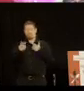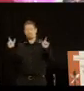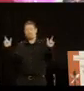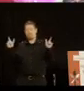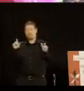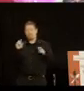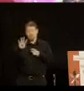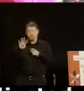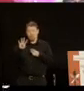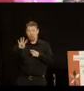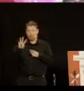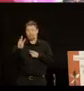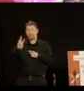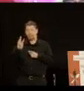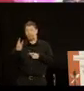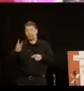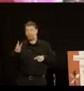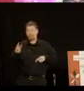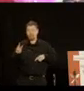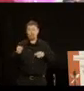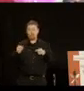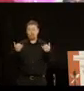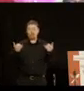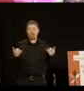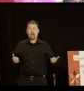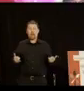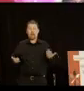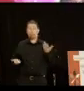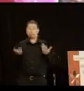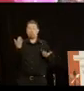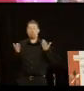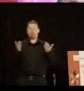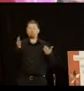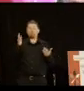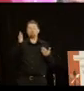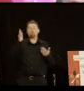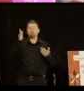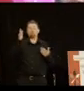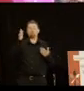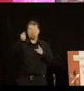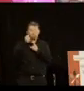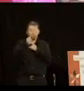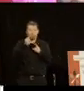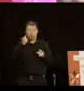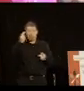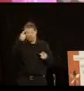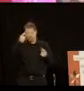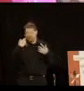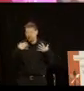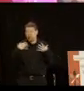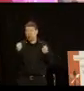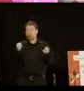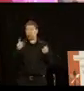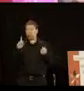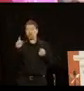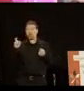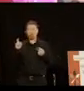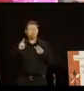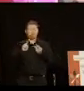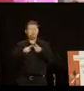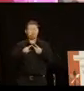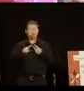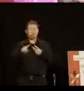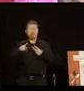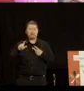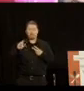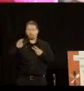how awesome is that now individuals who may have a mental health diagnosis or multiple sclerosis or some other